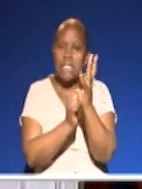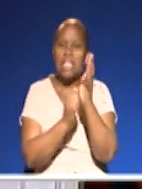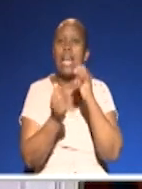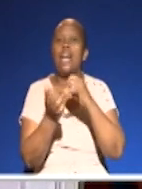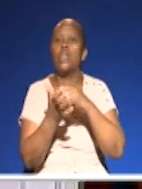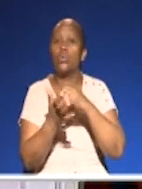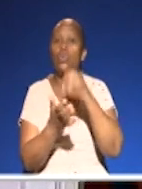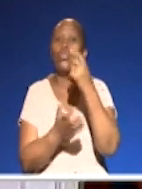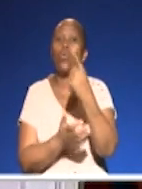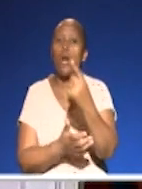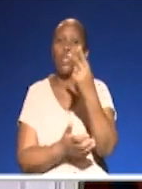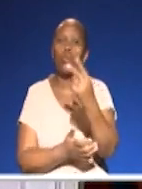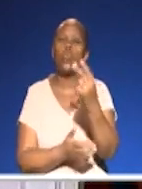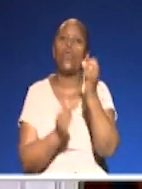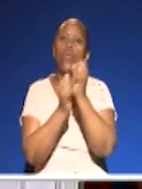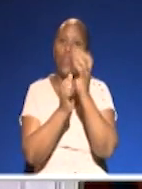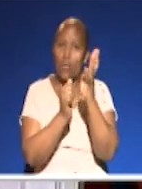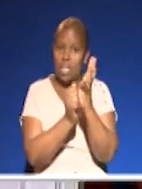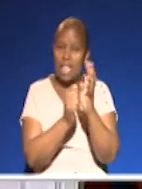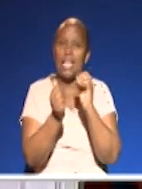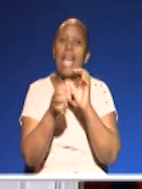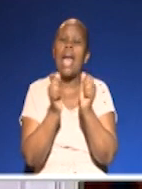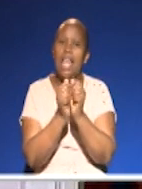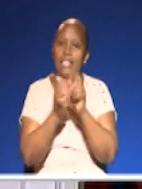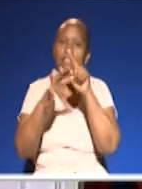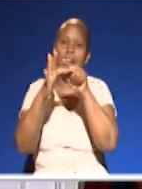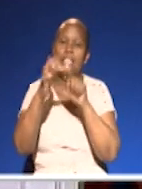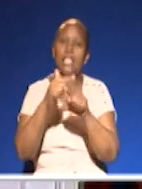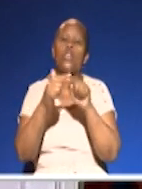7, 1, 2, 7, 14, and the divisors of